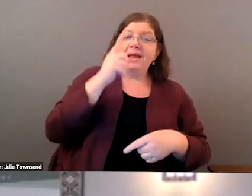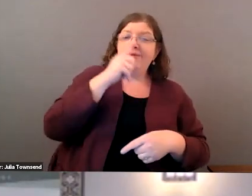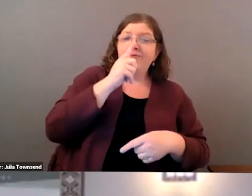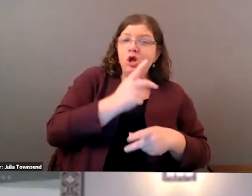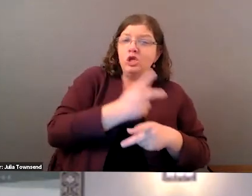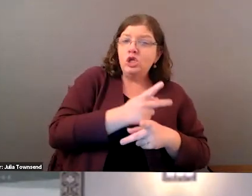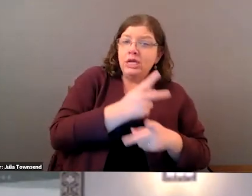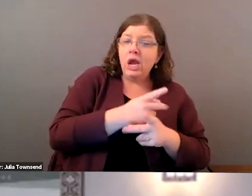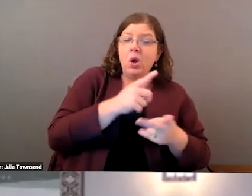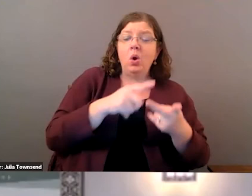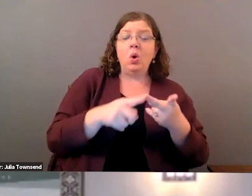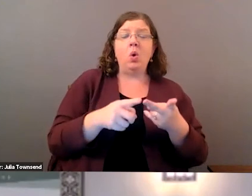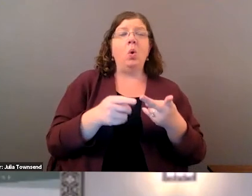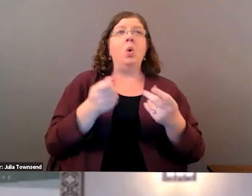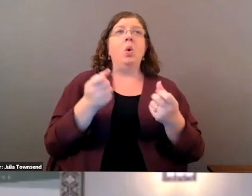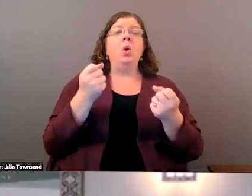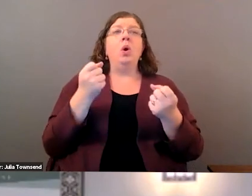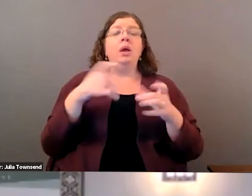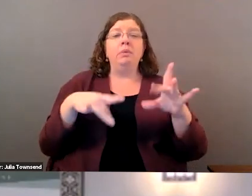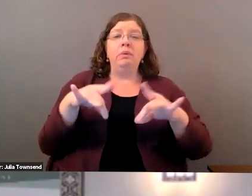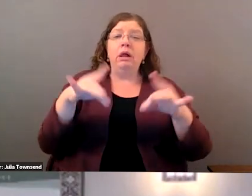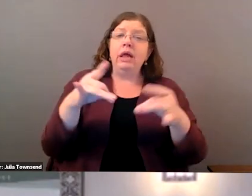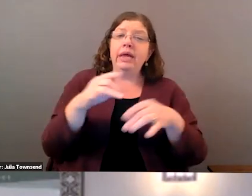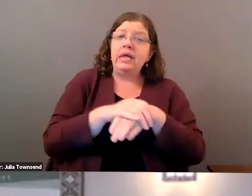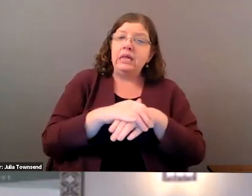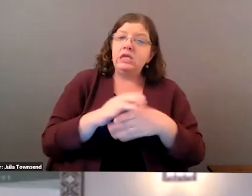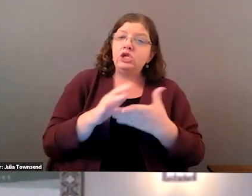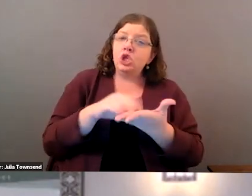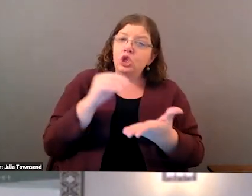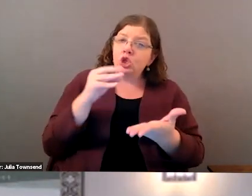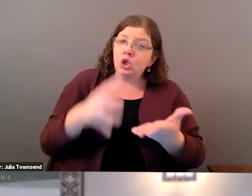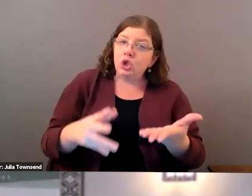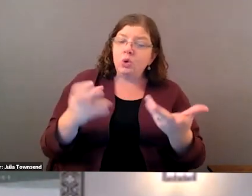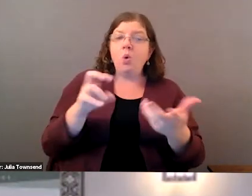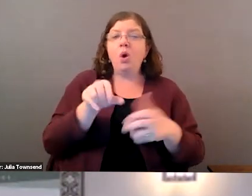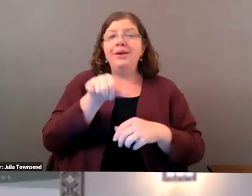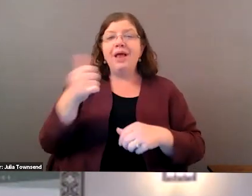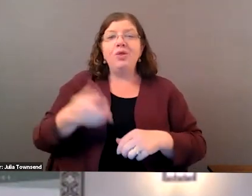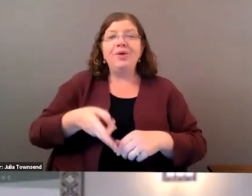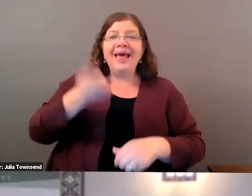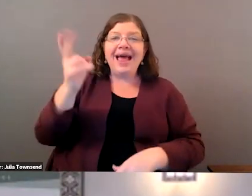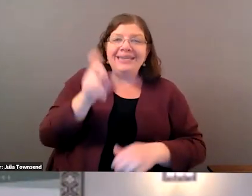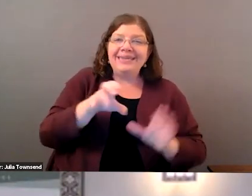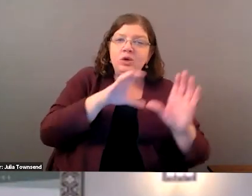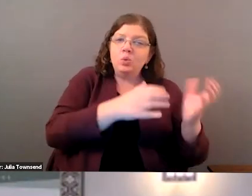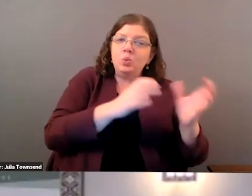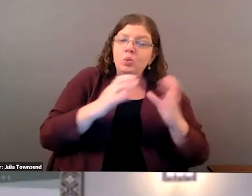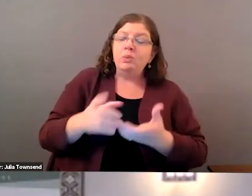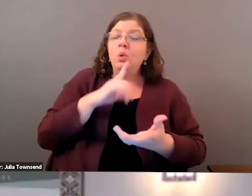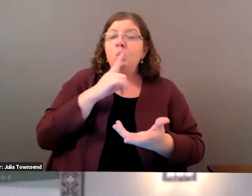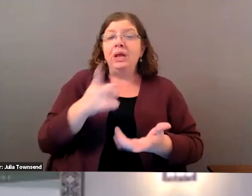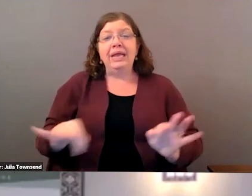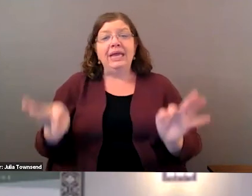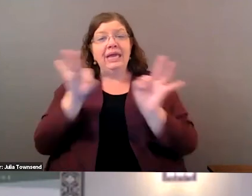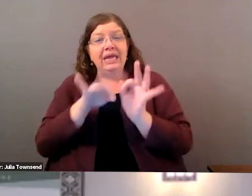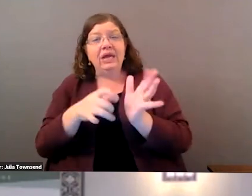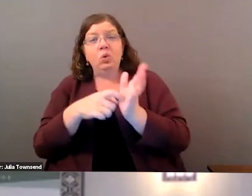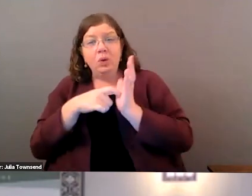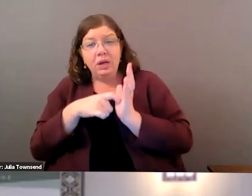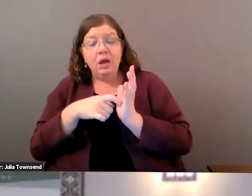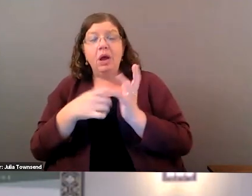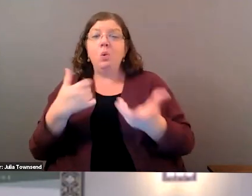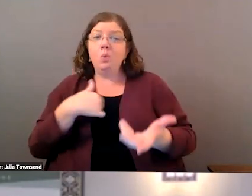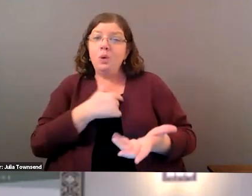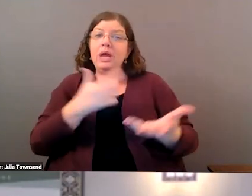a multi-English language learner, or another one of the high needs. So it's really critical, and we want to talk